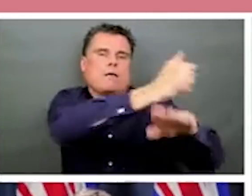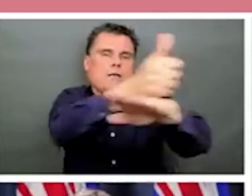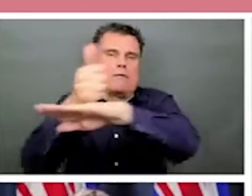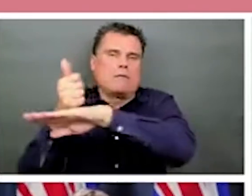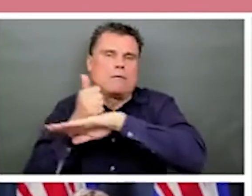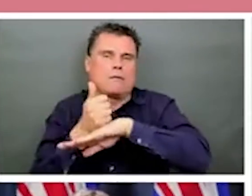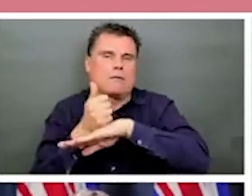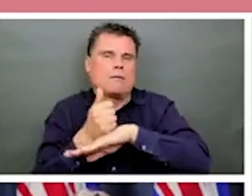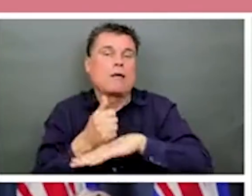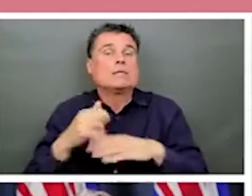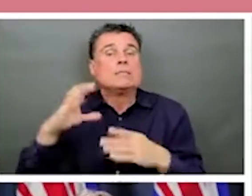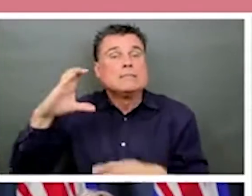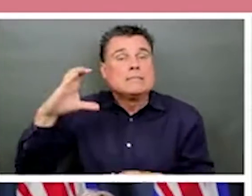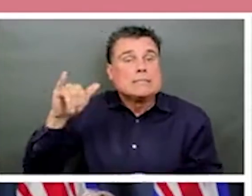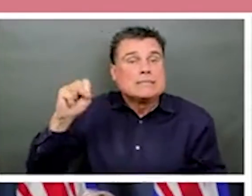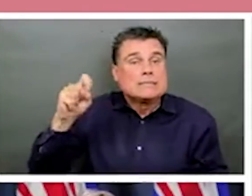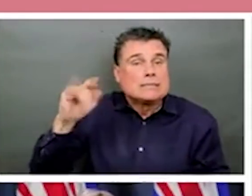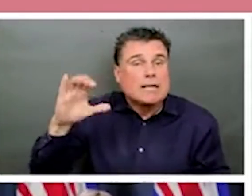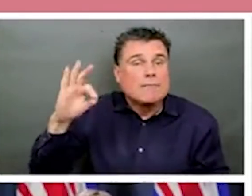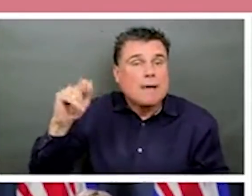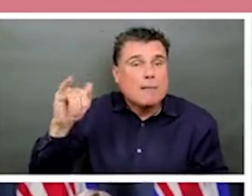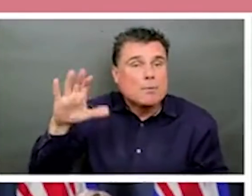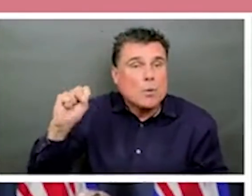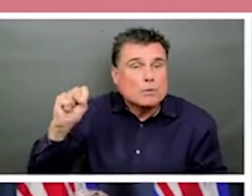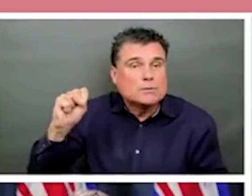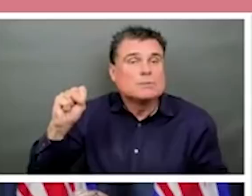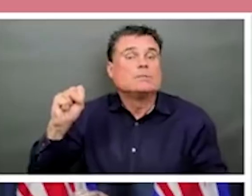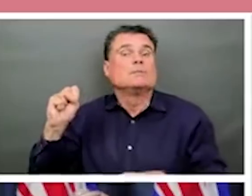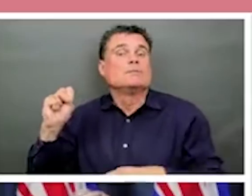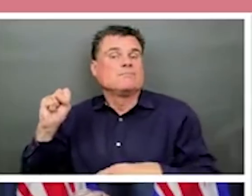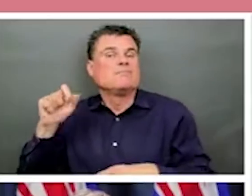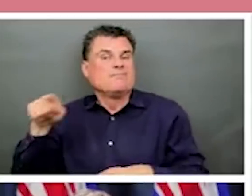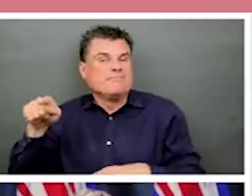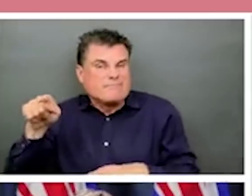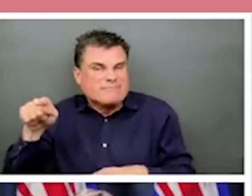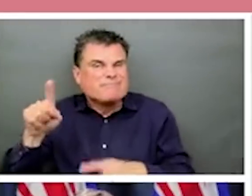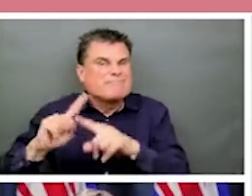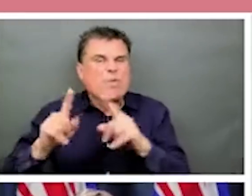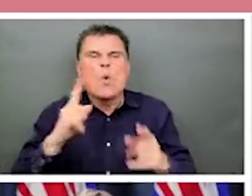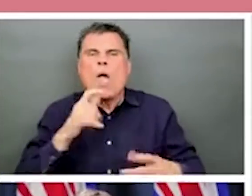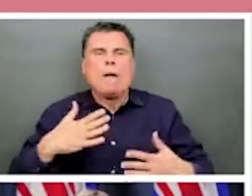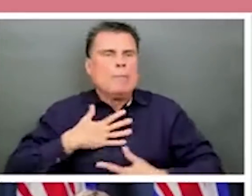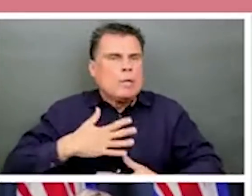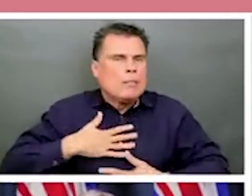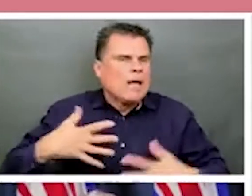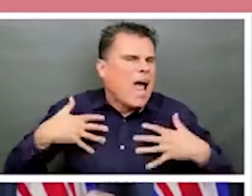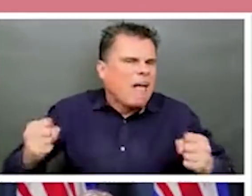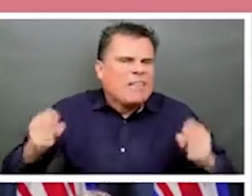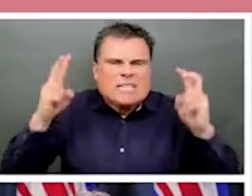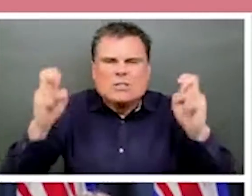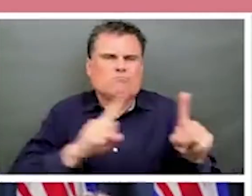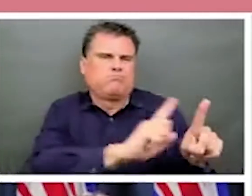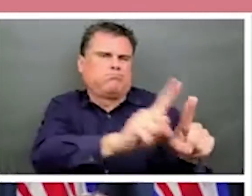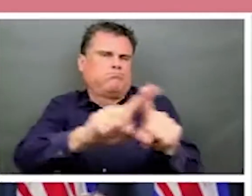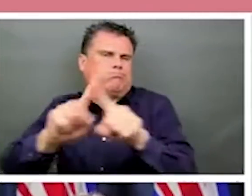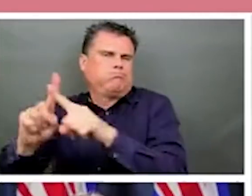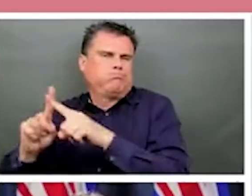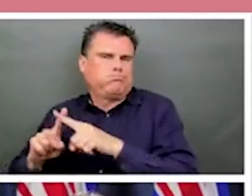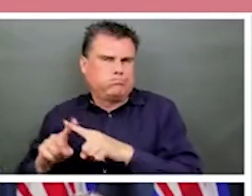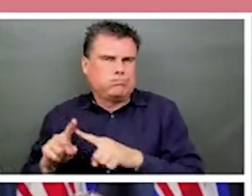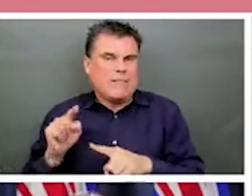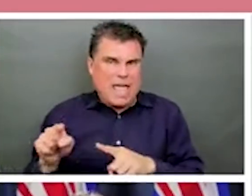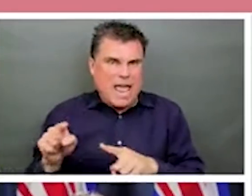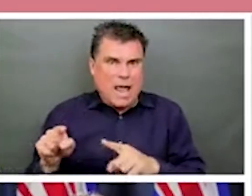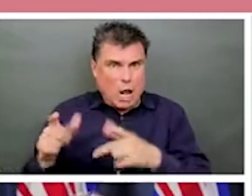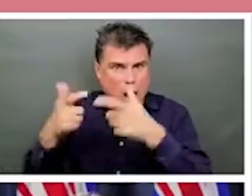and those patients with severe diabetes as examples, those people on immunosuppressants are quite large groups, and those we expect that they'll